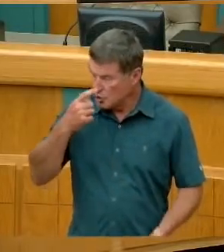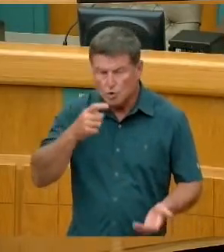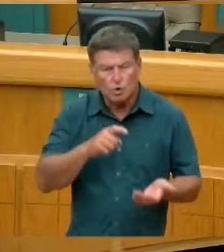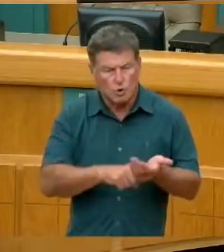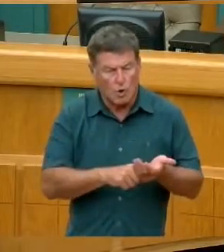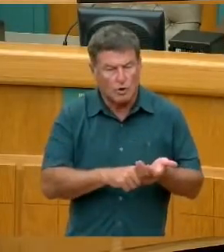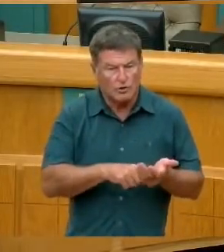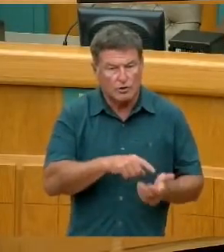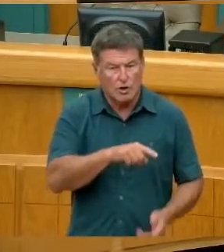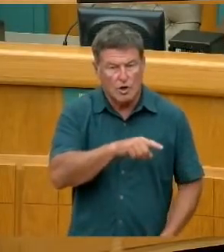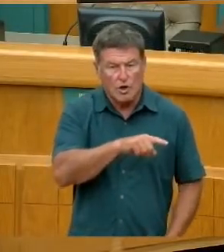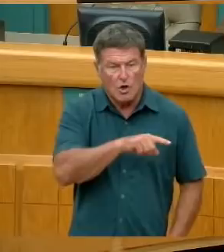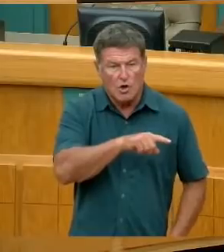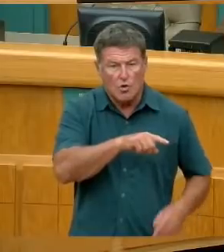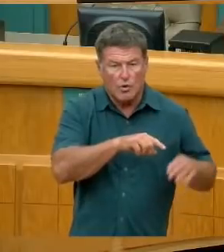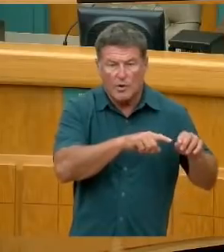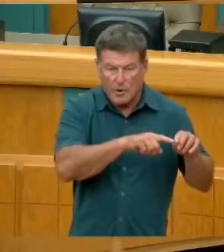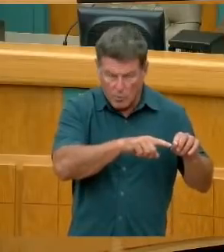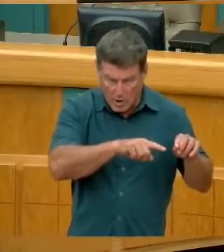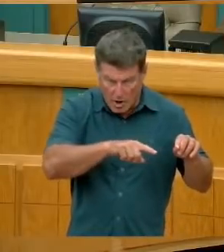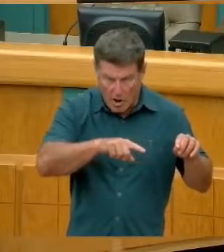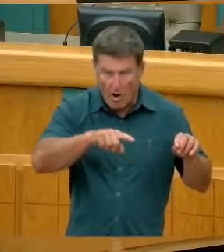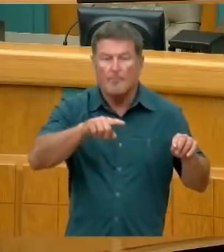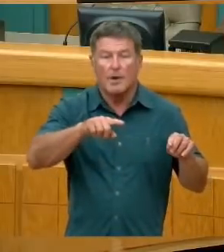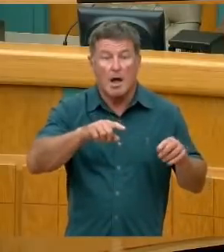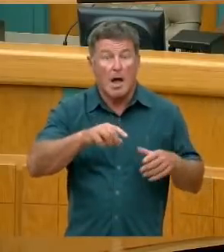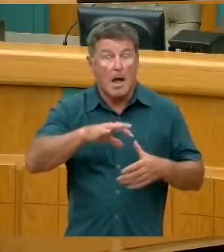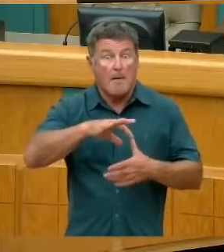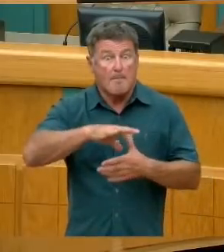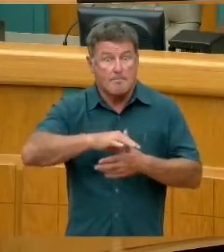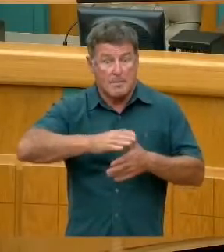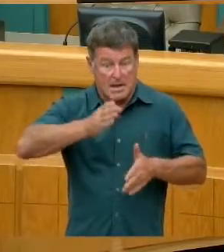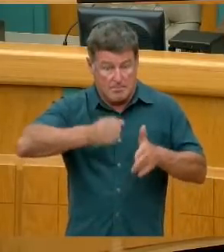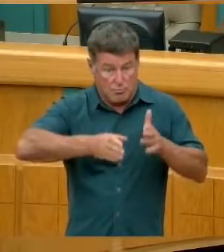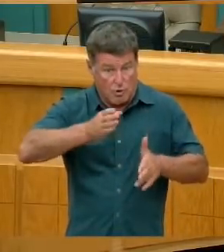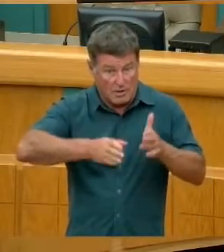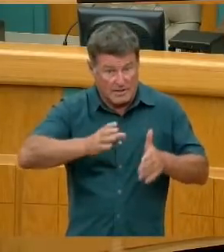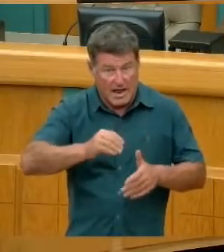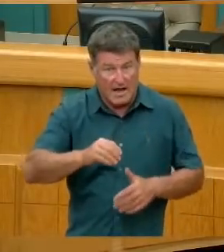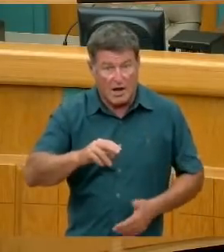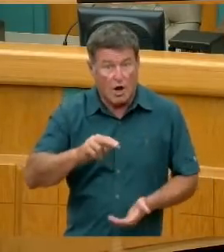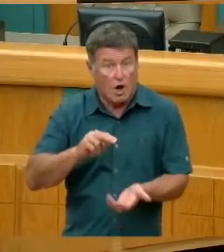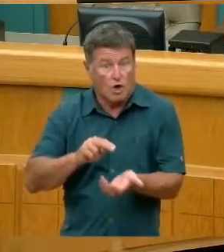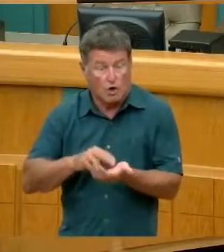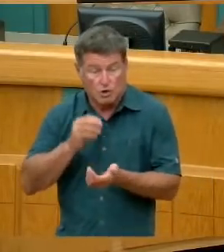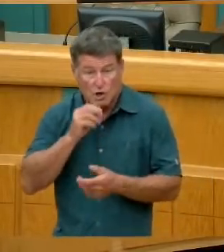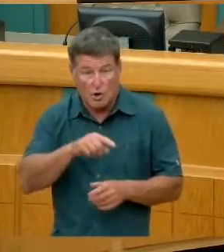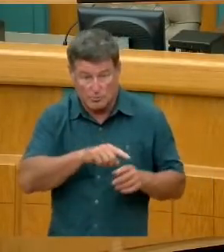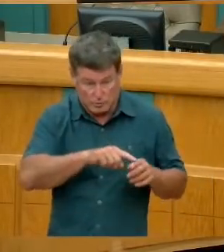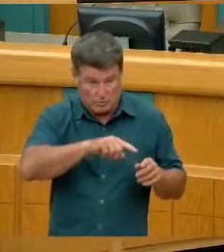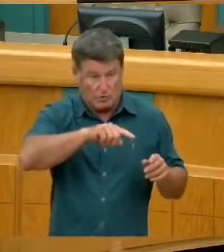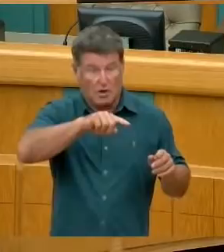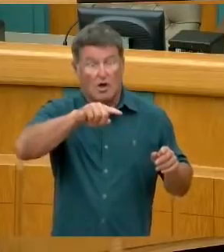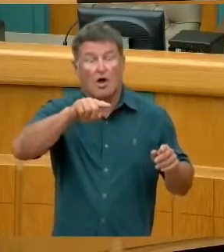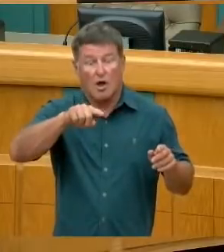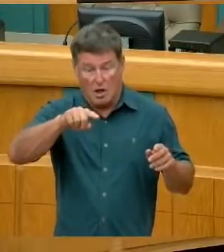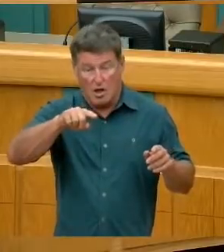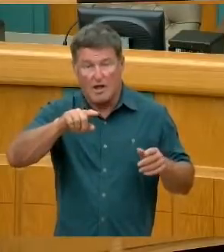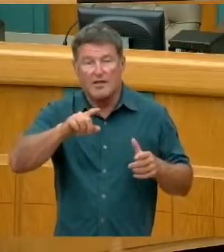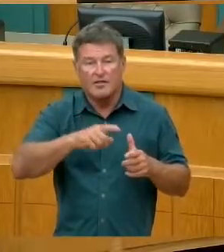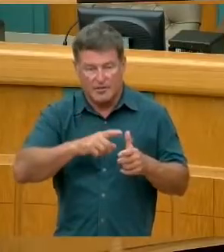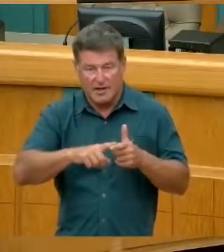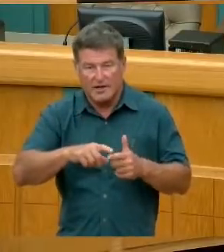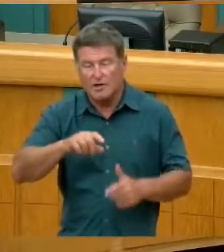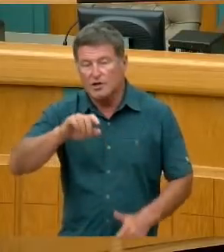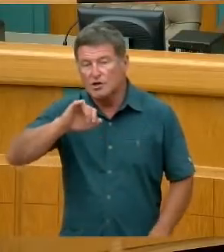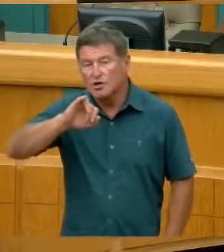a little bit of a spike back over here when we had the meat processing plant and some of our senior facilities. But you can really see this is the issue our last couple of weeks